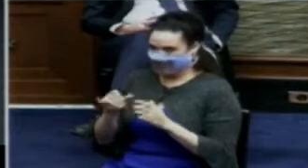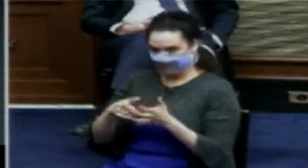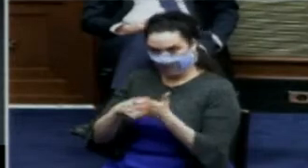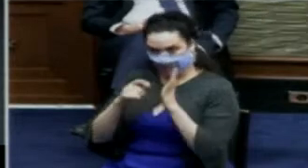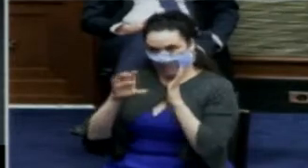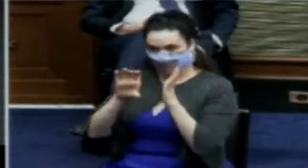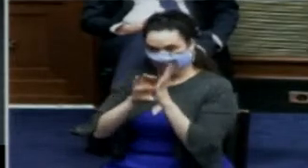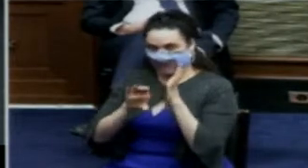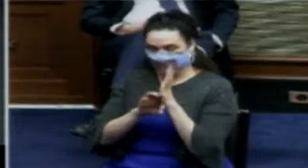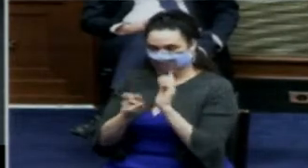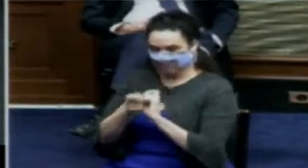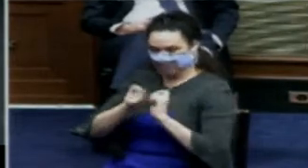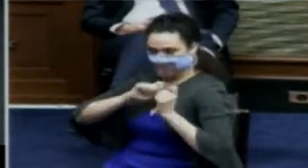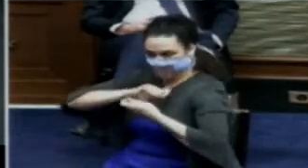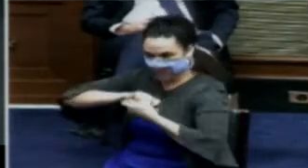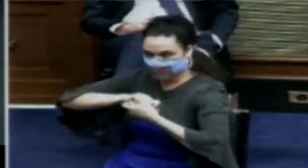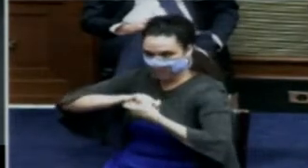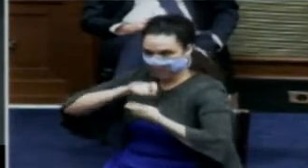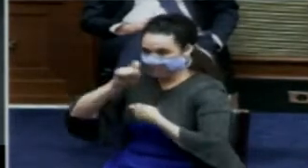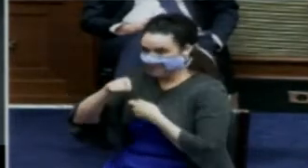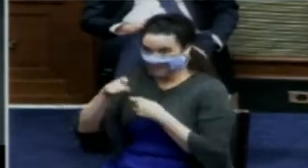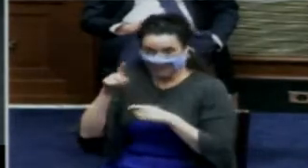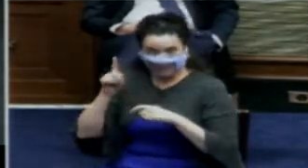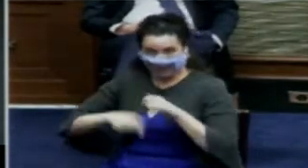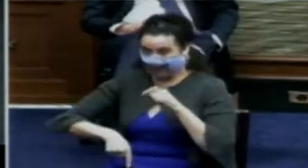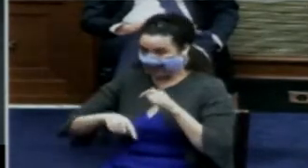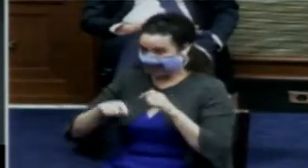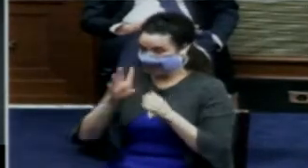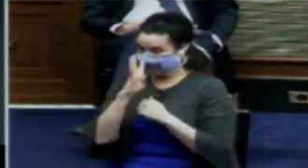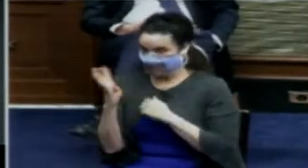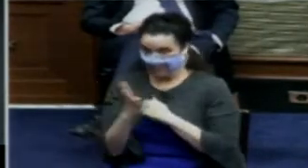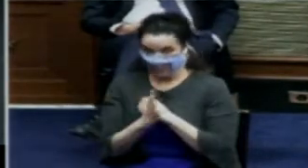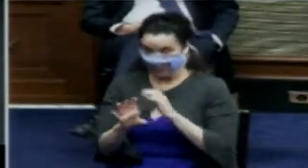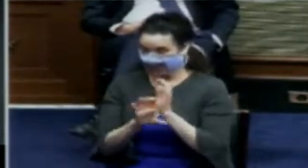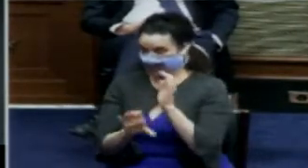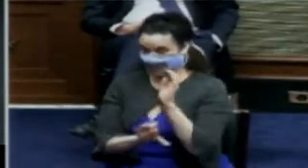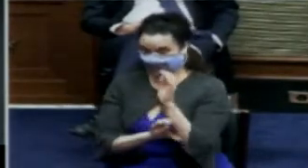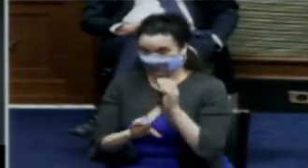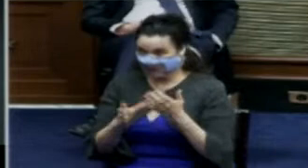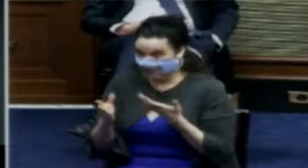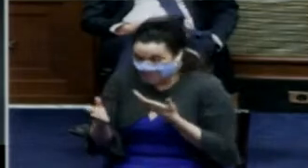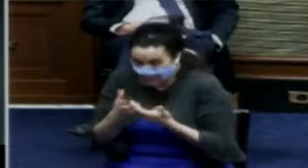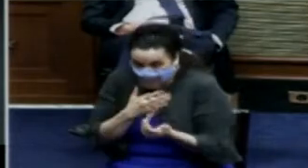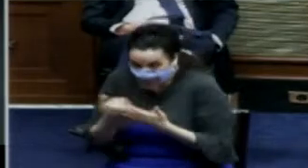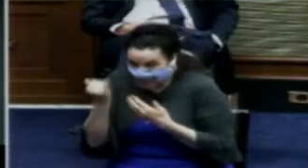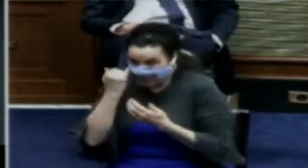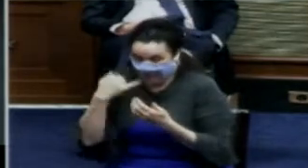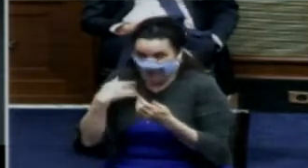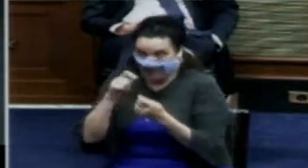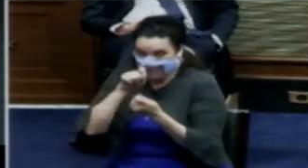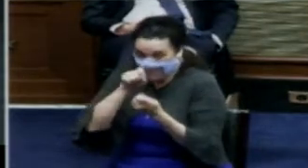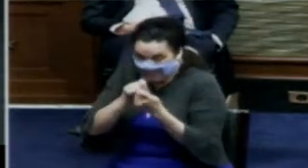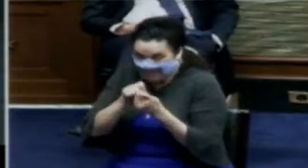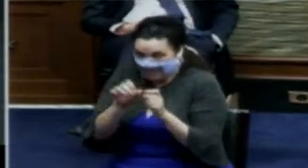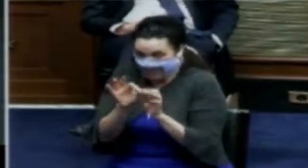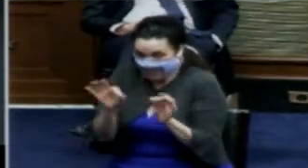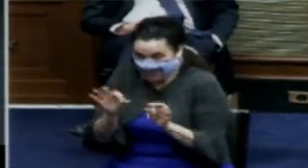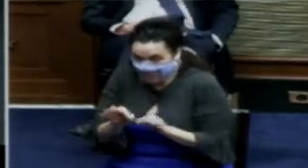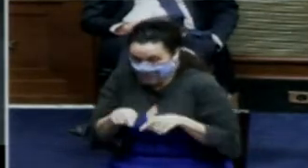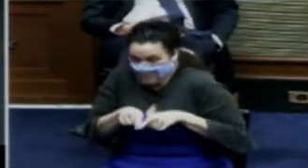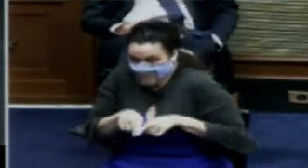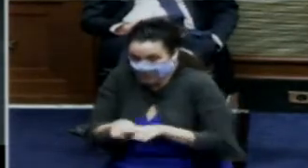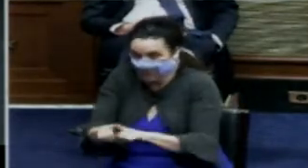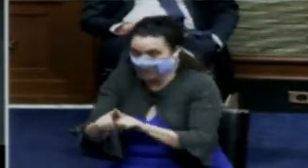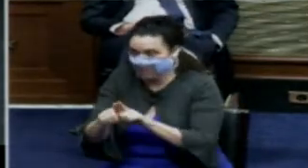legislation. You can't get past that. Whether or not it was a specific provision in the original session